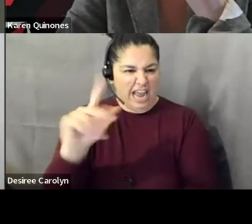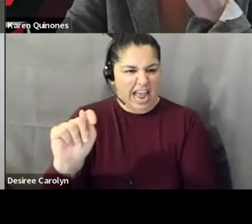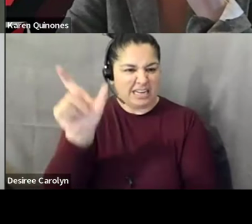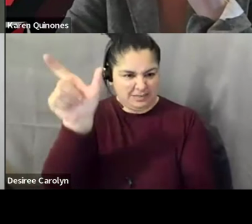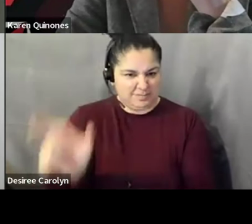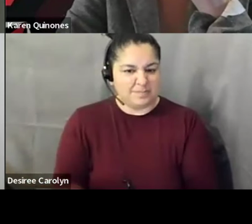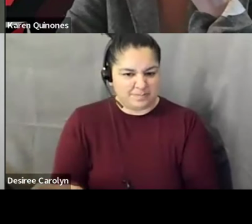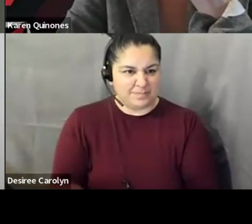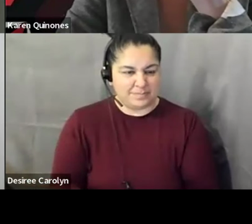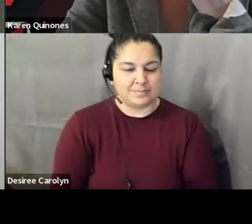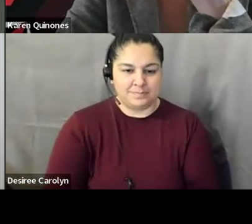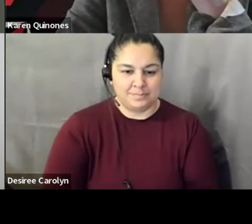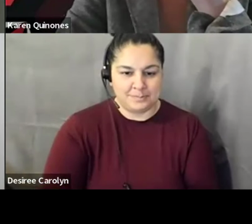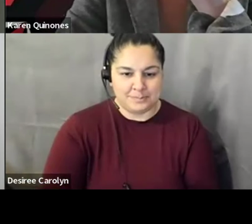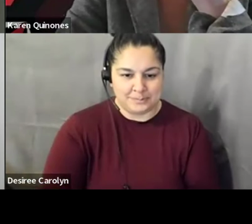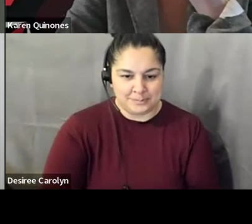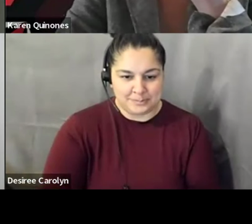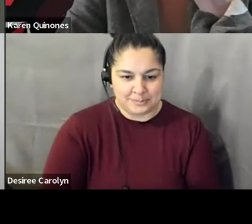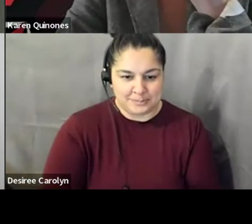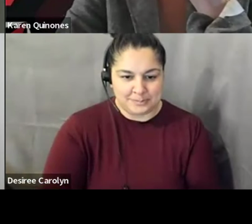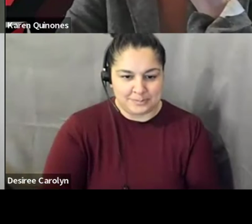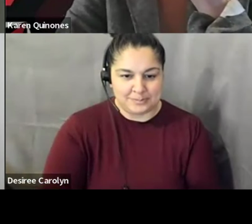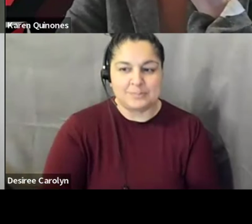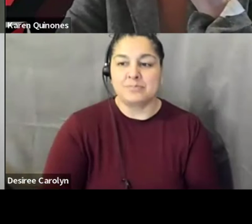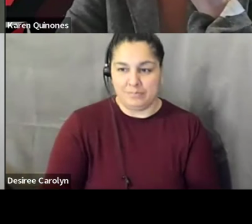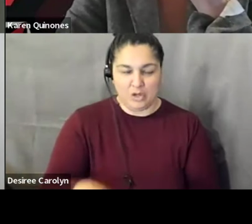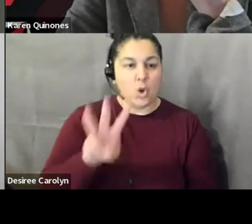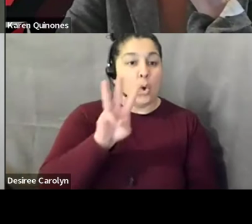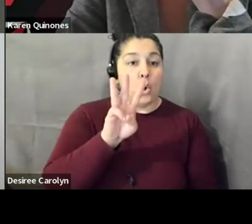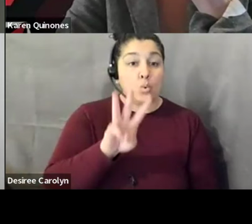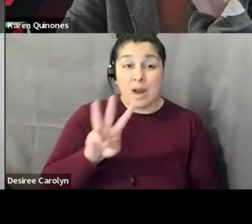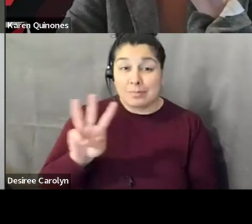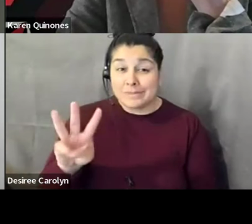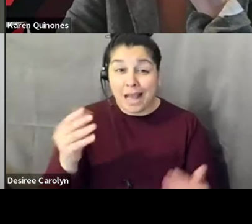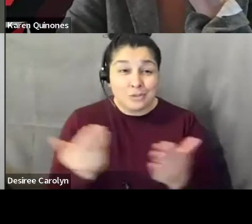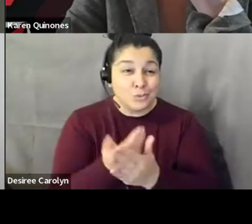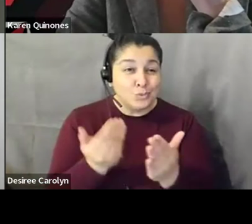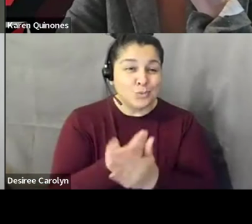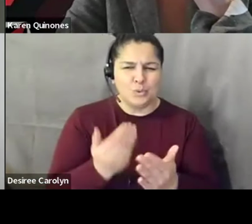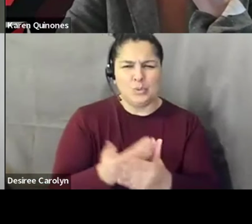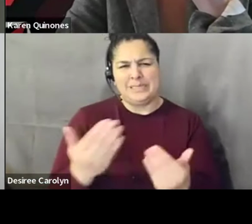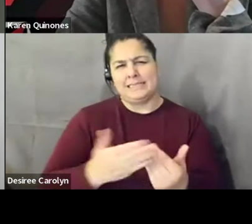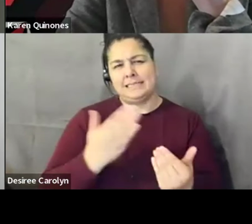HLAADC.org. I would commend you to take a look at that. Our website is renewed and it's very user-friendly.